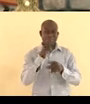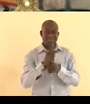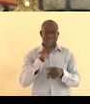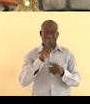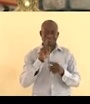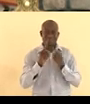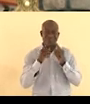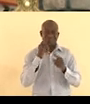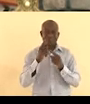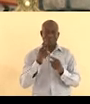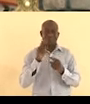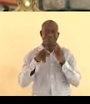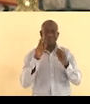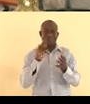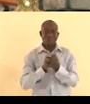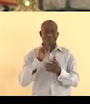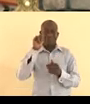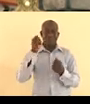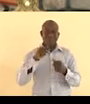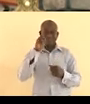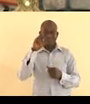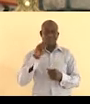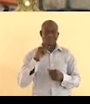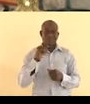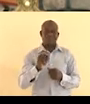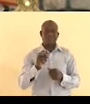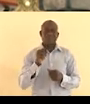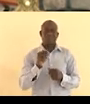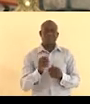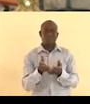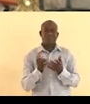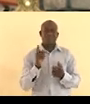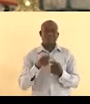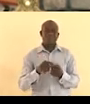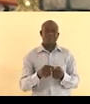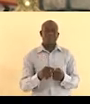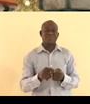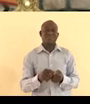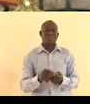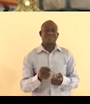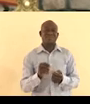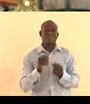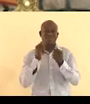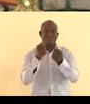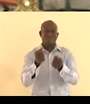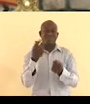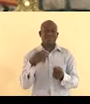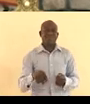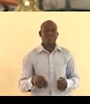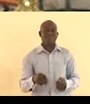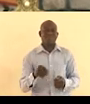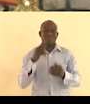I keep telling people that anyone who is desiring the gift of vision, be very careful.